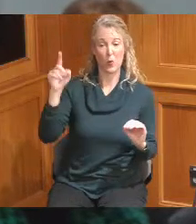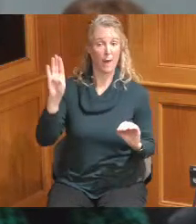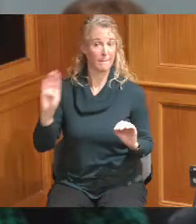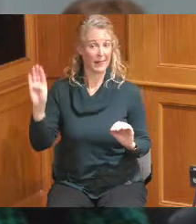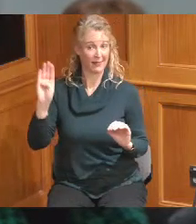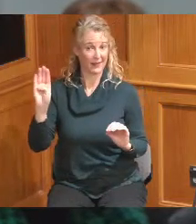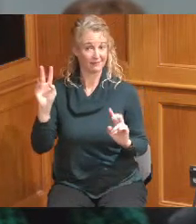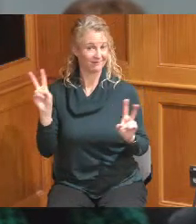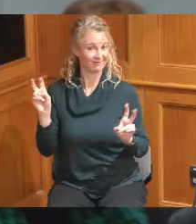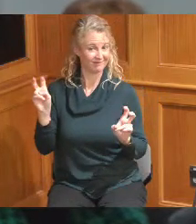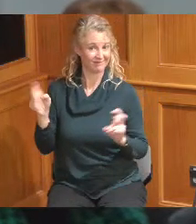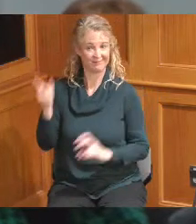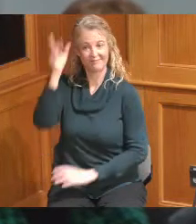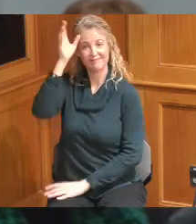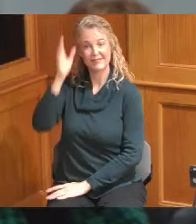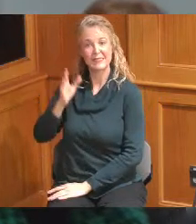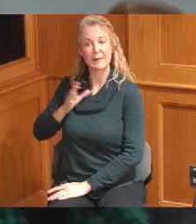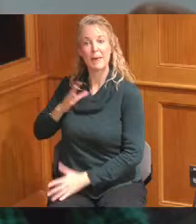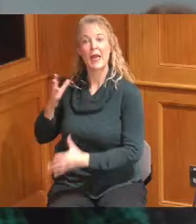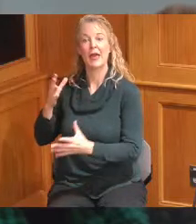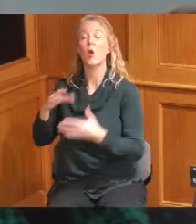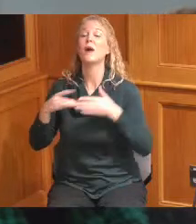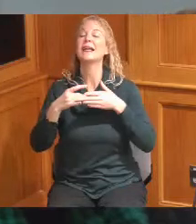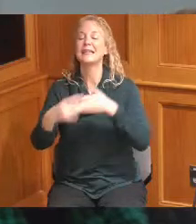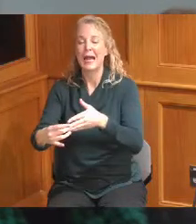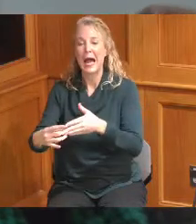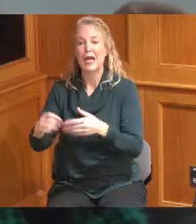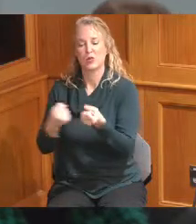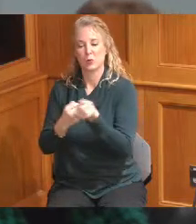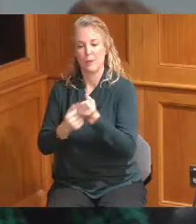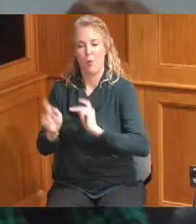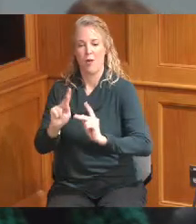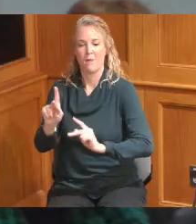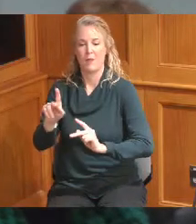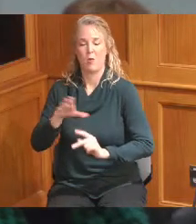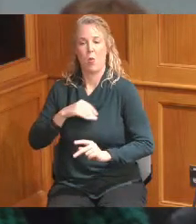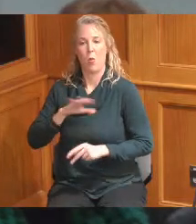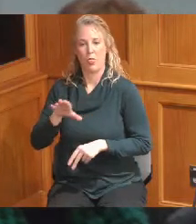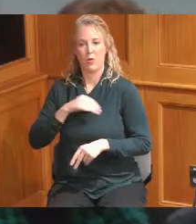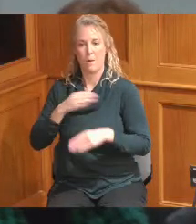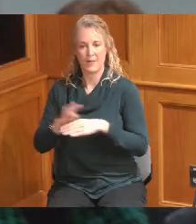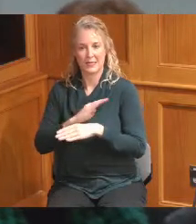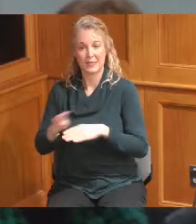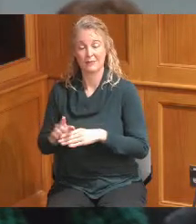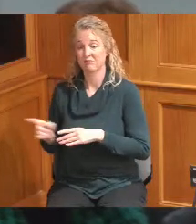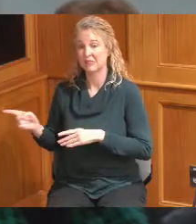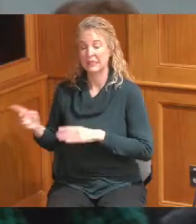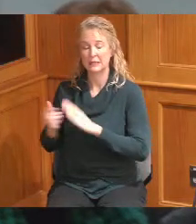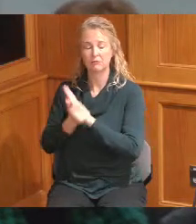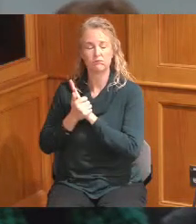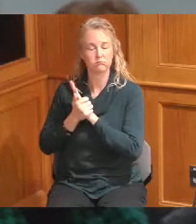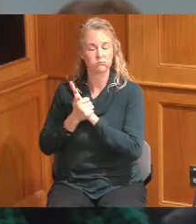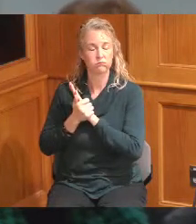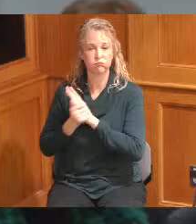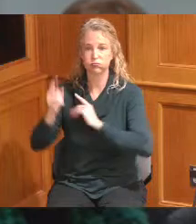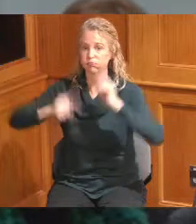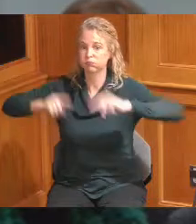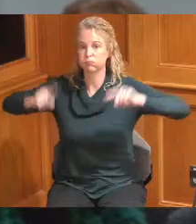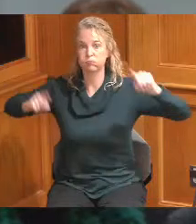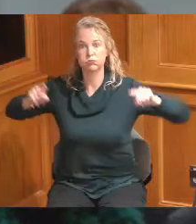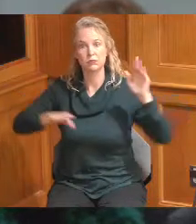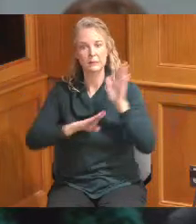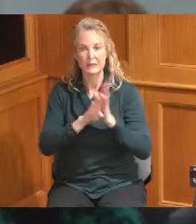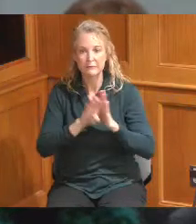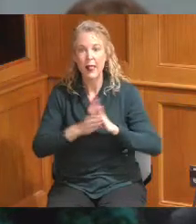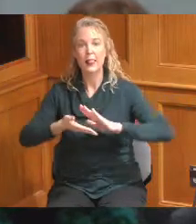Billion, a guide for entrepreneurs. And whereas Mr. Hightower has extensive skills in developing and